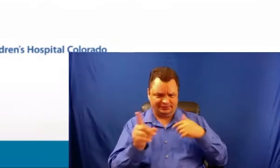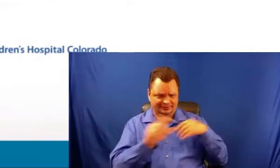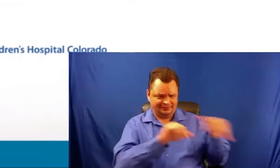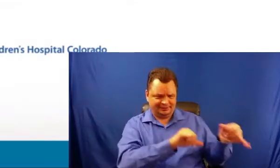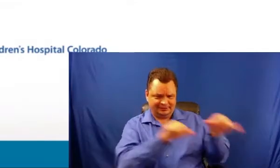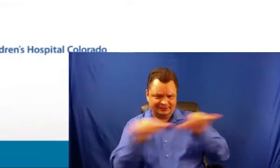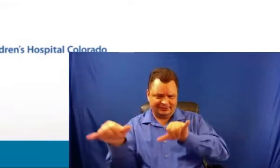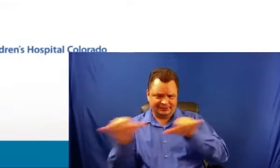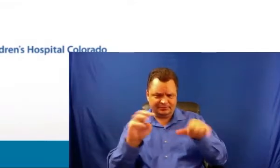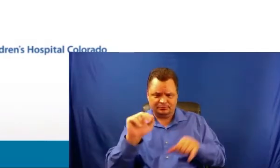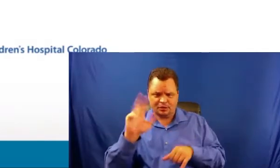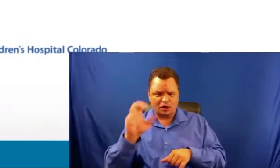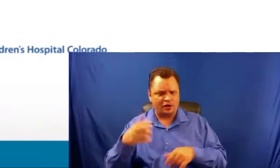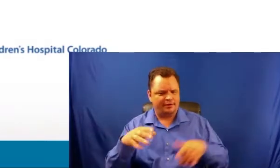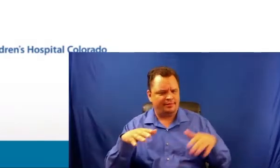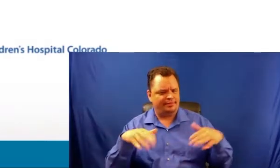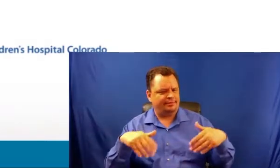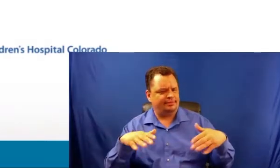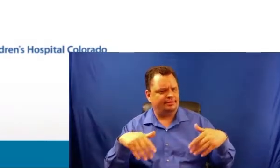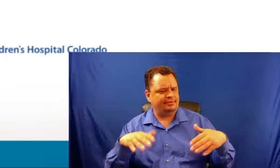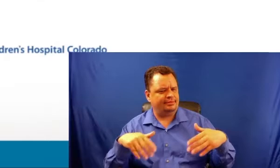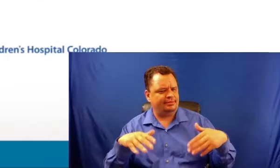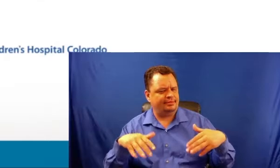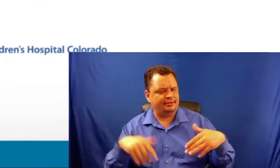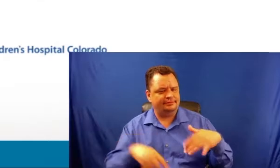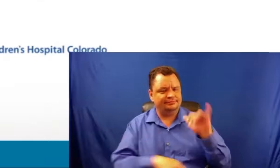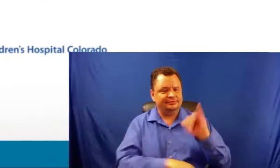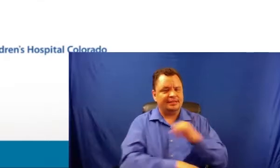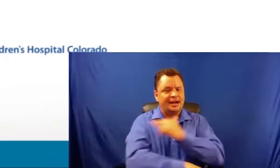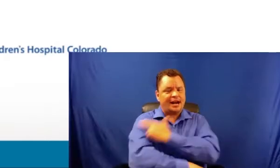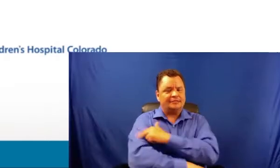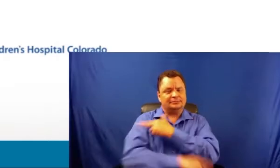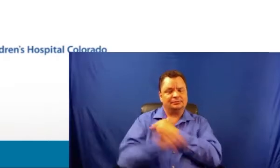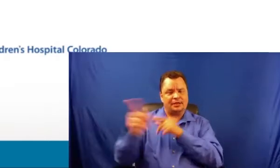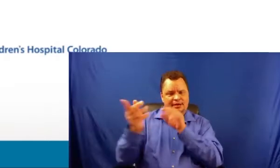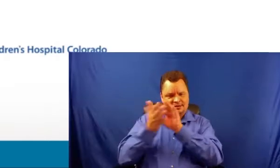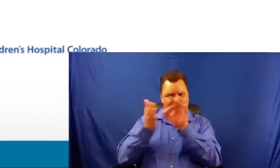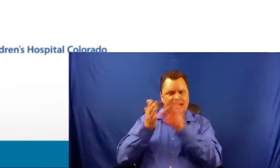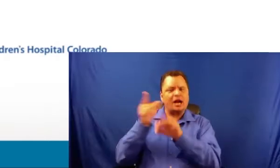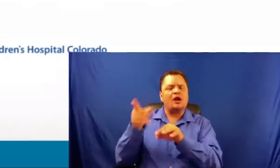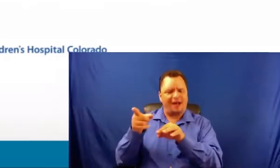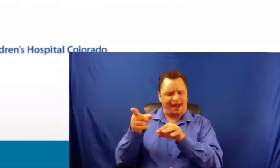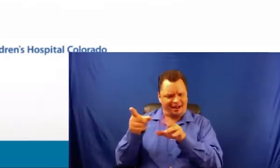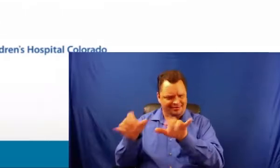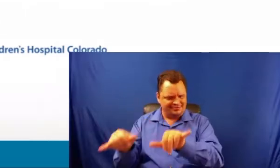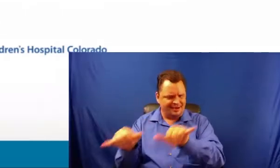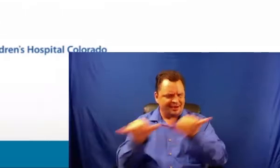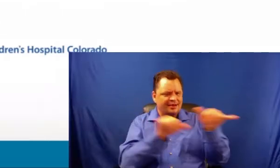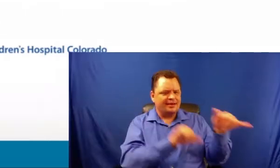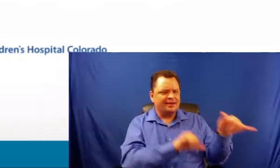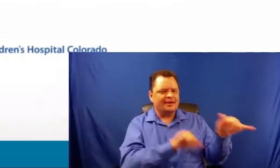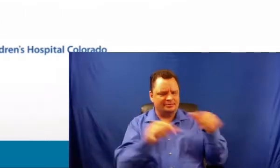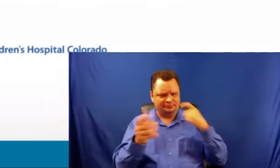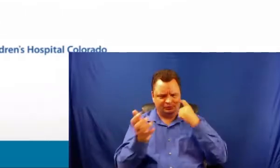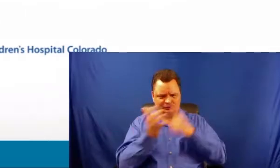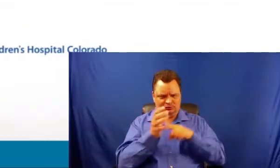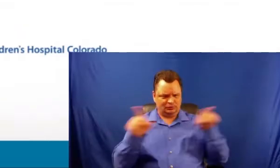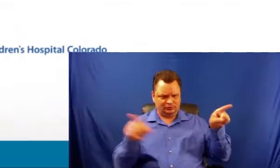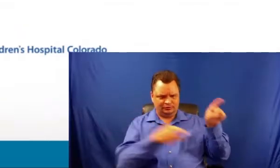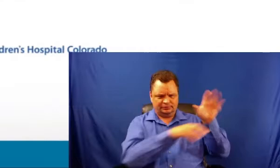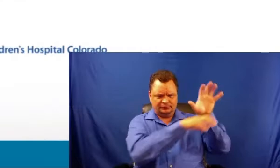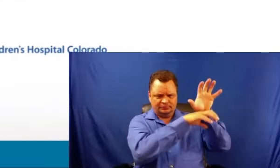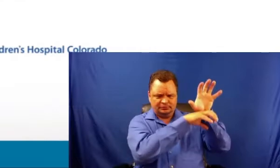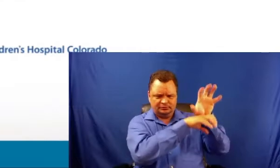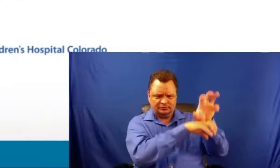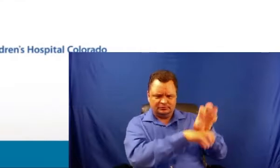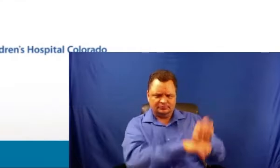admissions and the hospitalization census are approaching that peak. So this is sort of indicative that as a system, as a state, we're